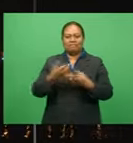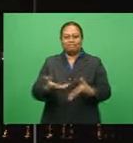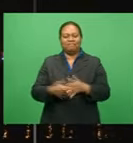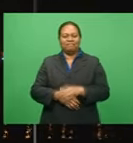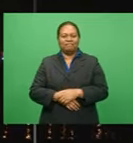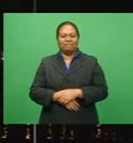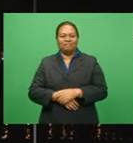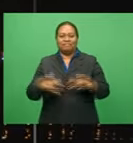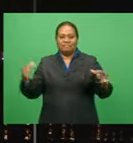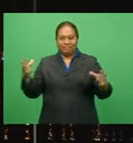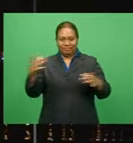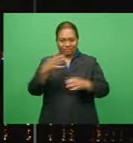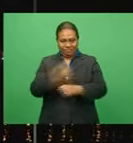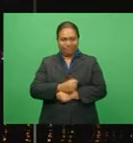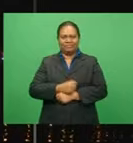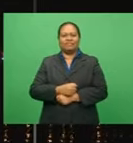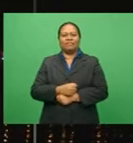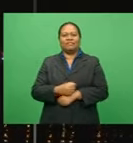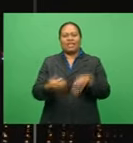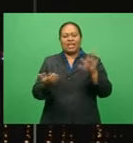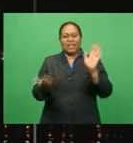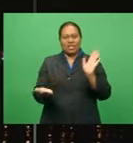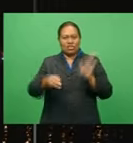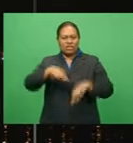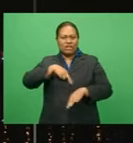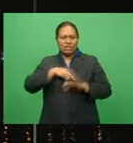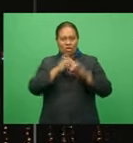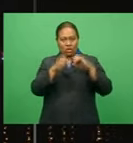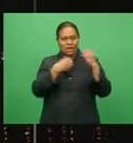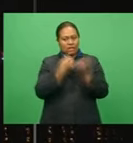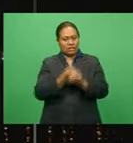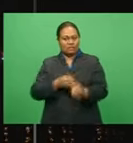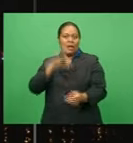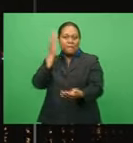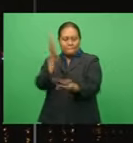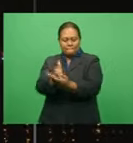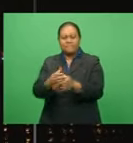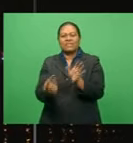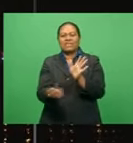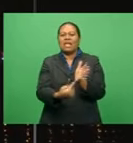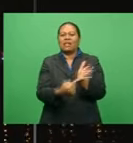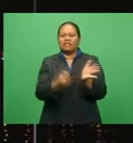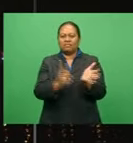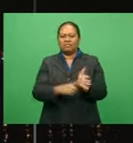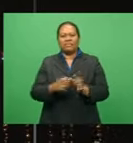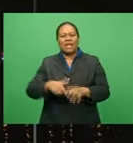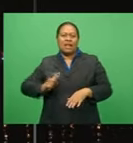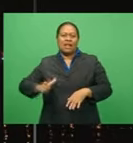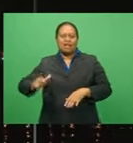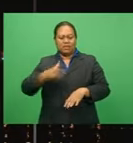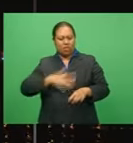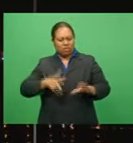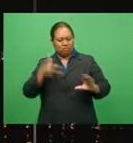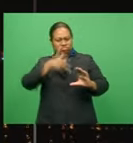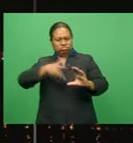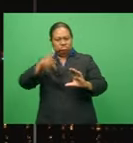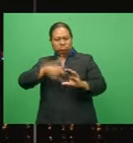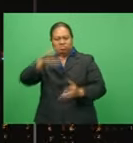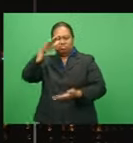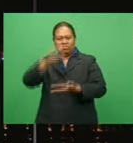And recapping the main stories for tonight, Hindu religious organizations slam Tambuya. Lambasa wants security cameras to reduce